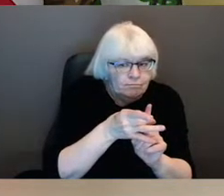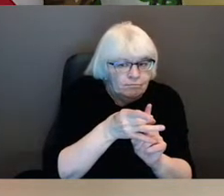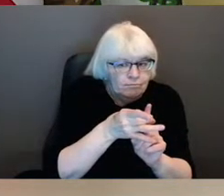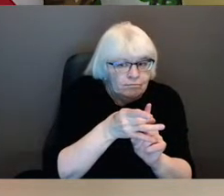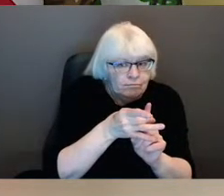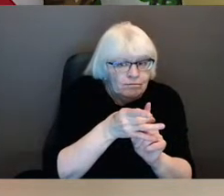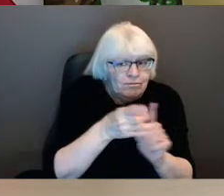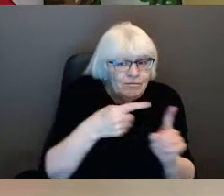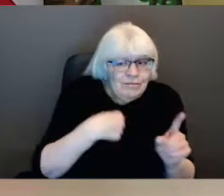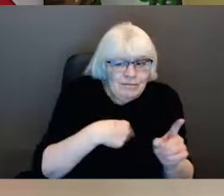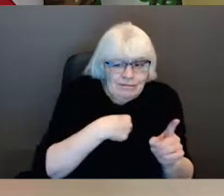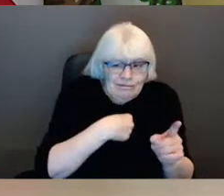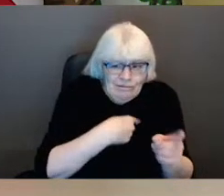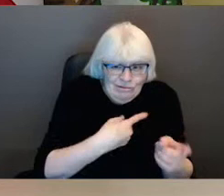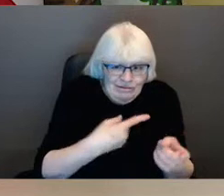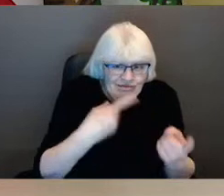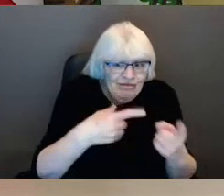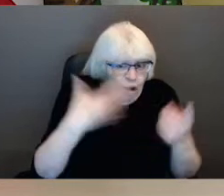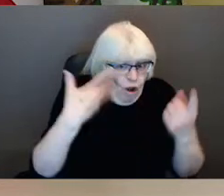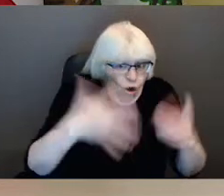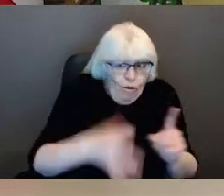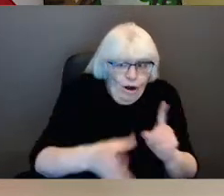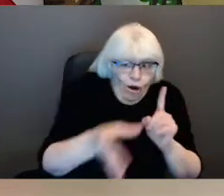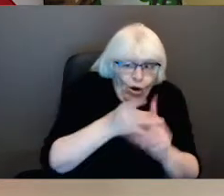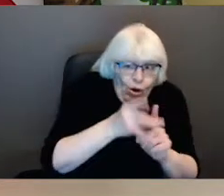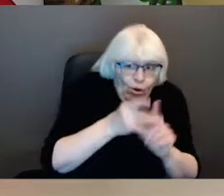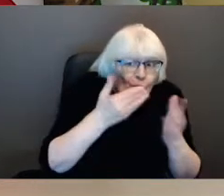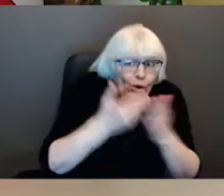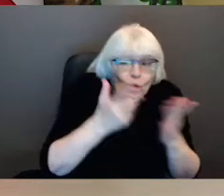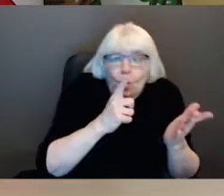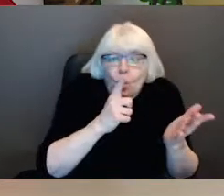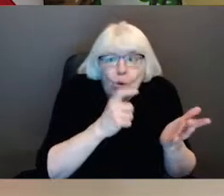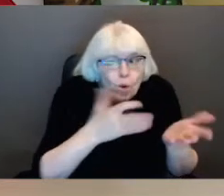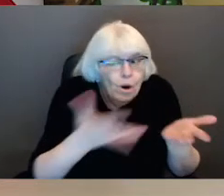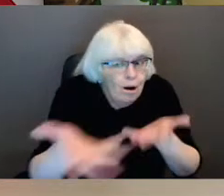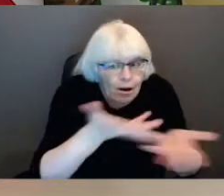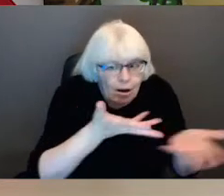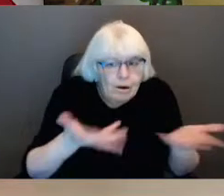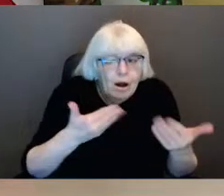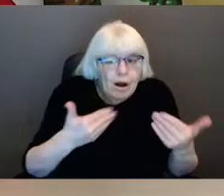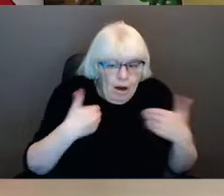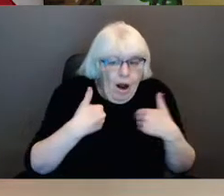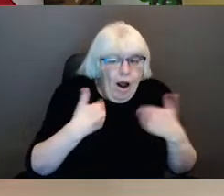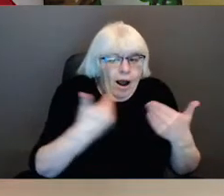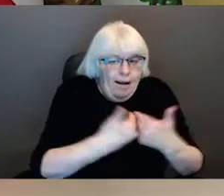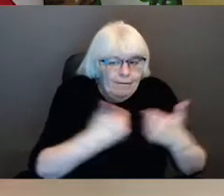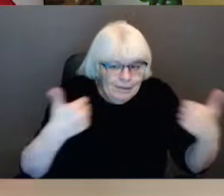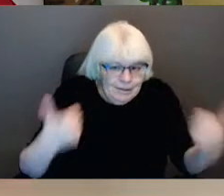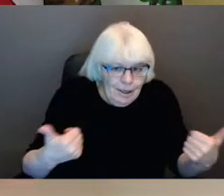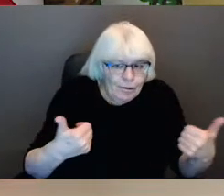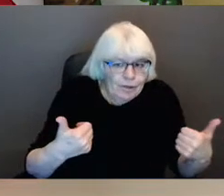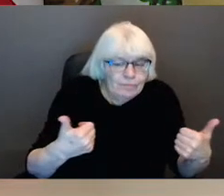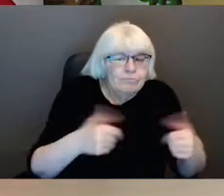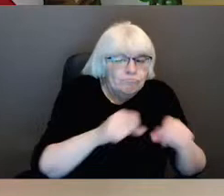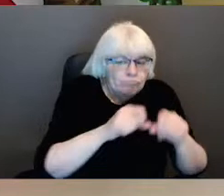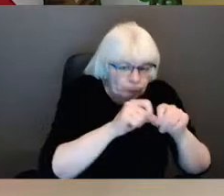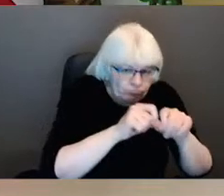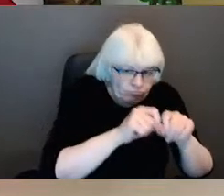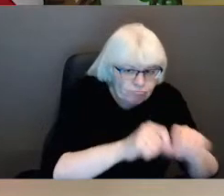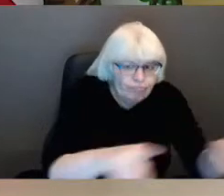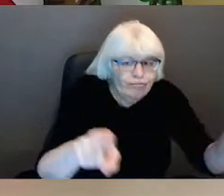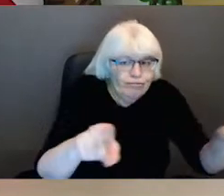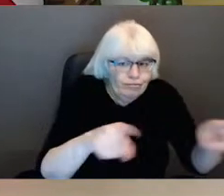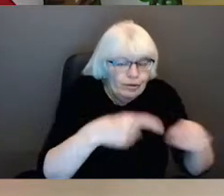is, and there's a separate note out to them from the schools as